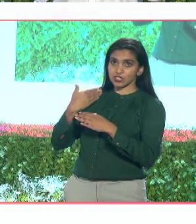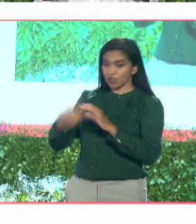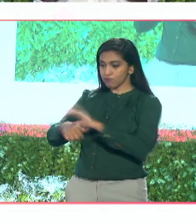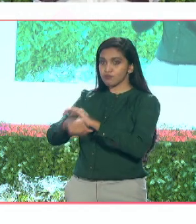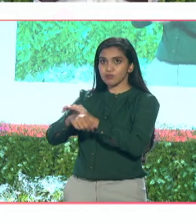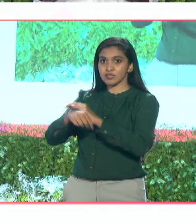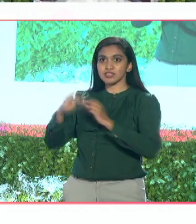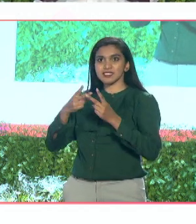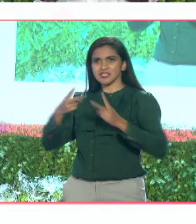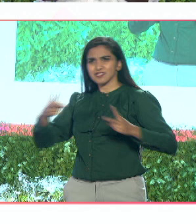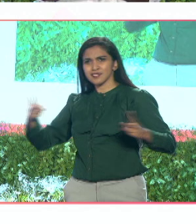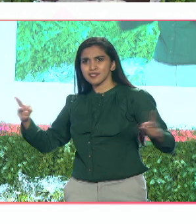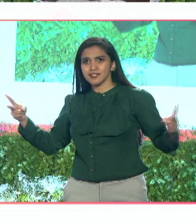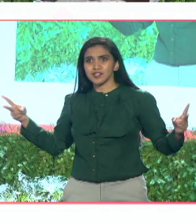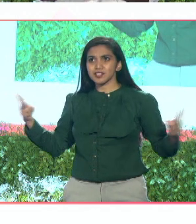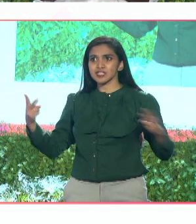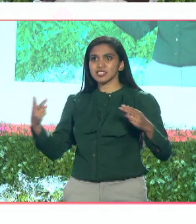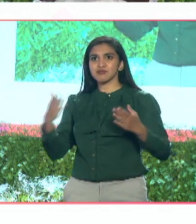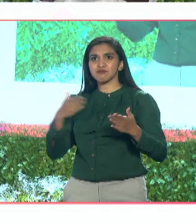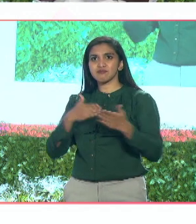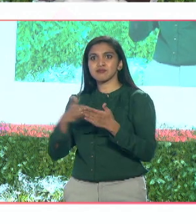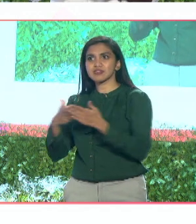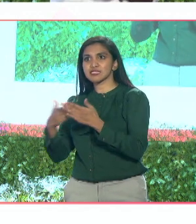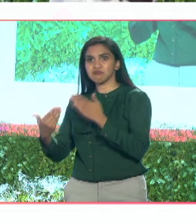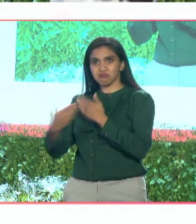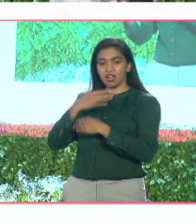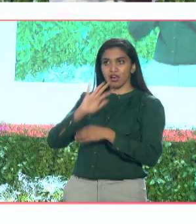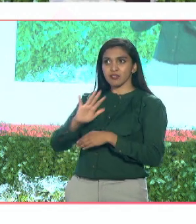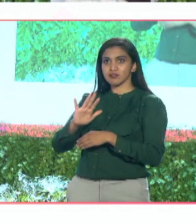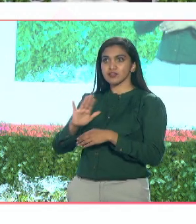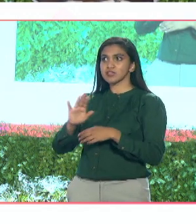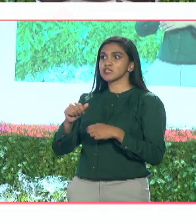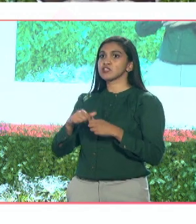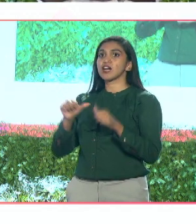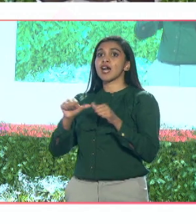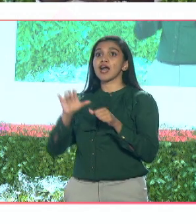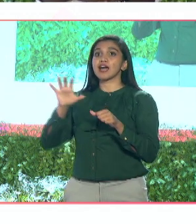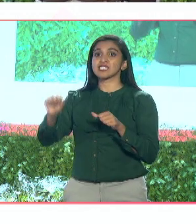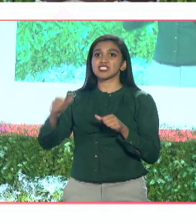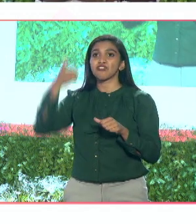all basically restricts them from using their hands to access smart devices.